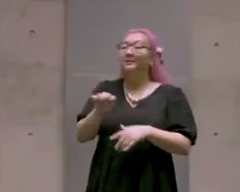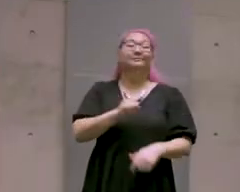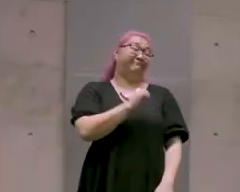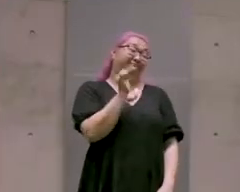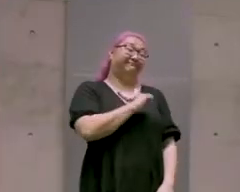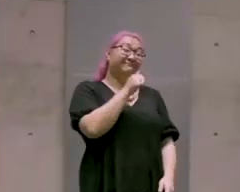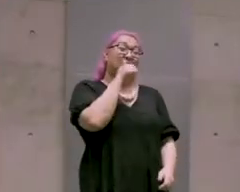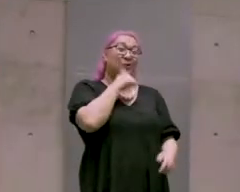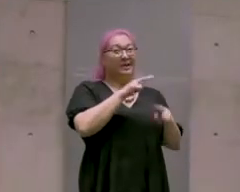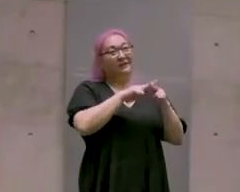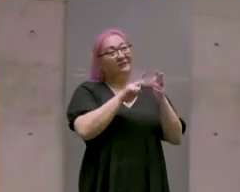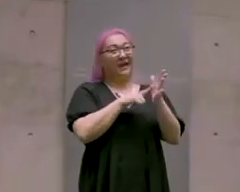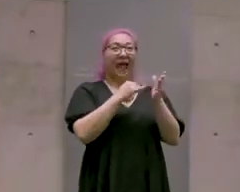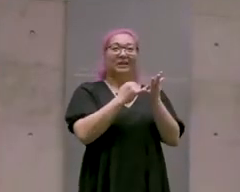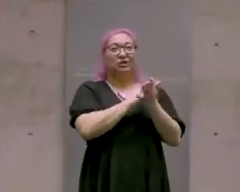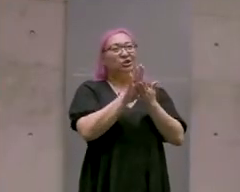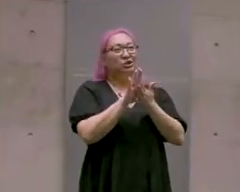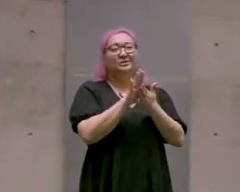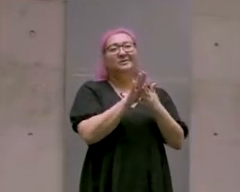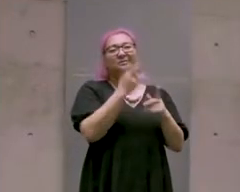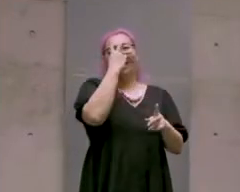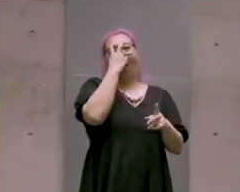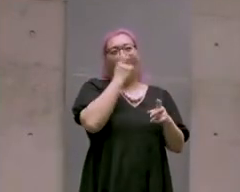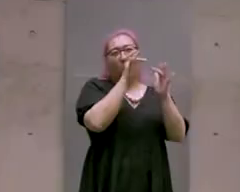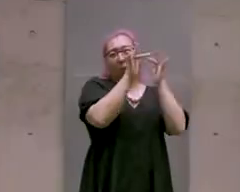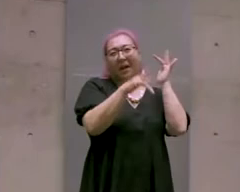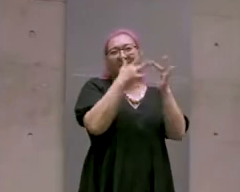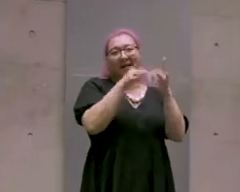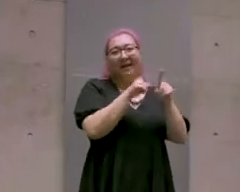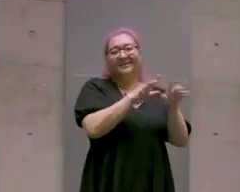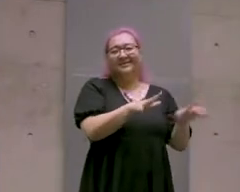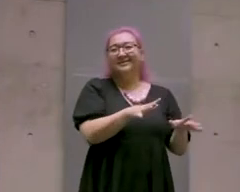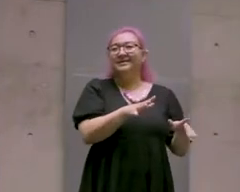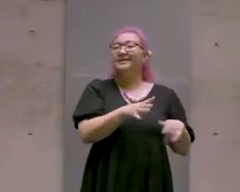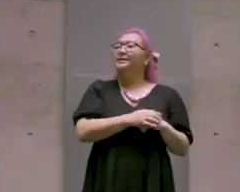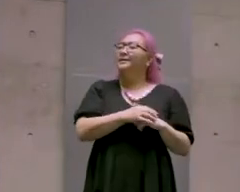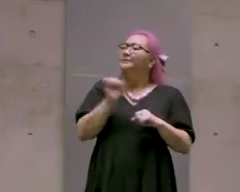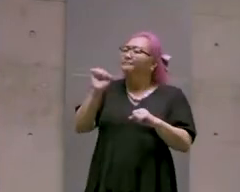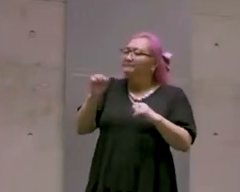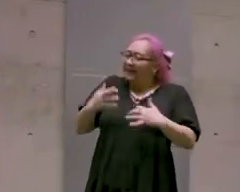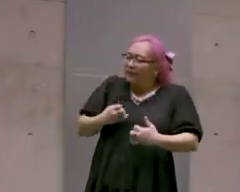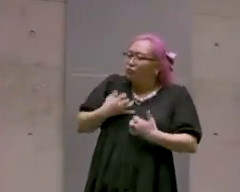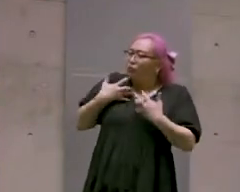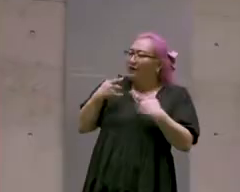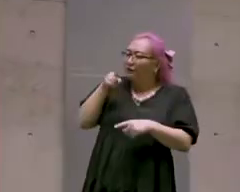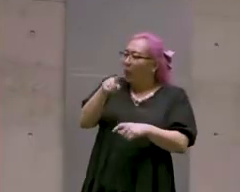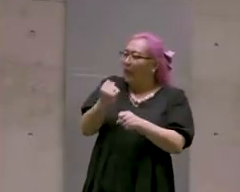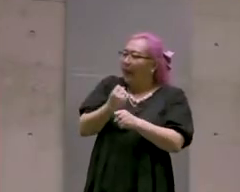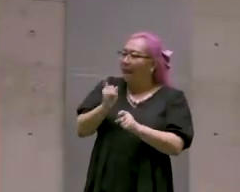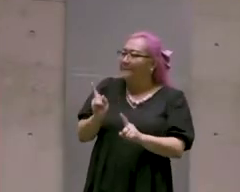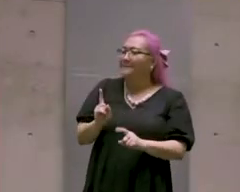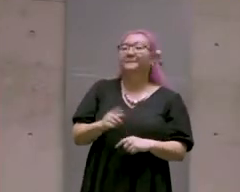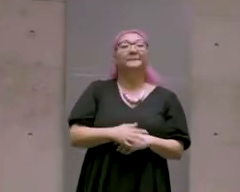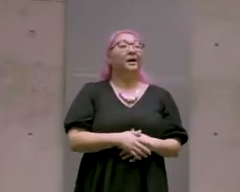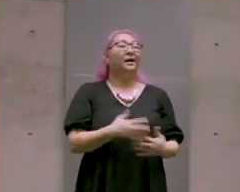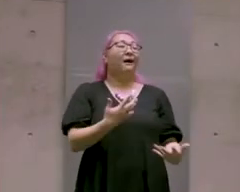It was a little Flash game I did for Congregate, yeah, and then that kind of found an audience. And what was the inspiration behind that then?